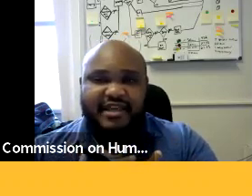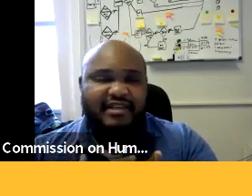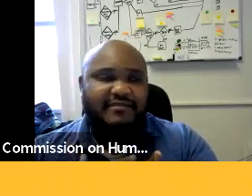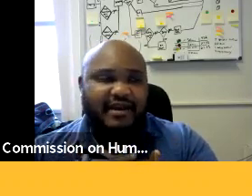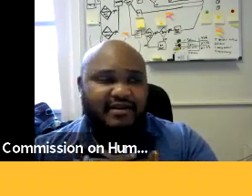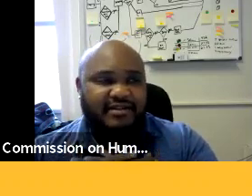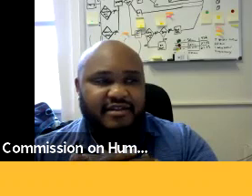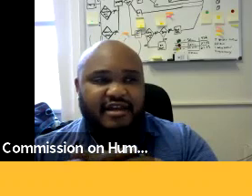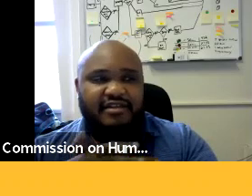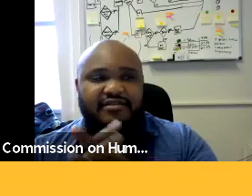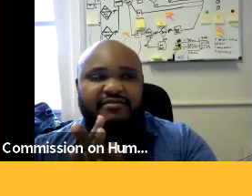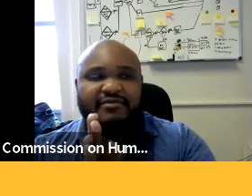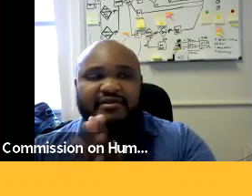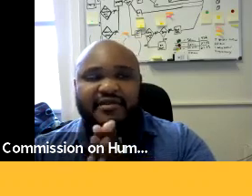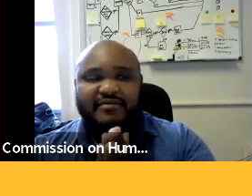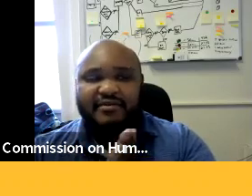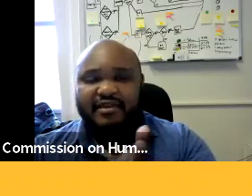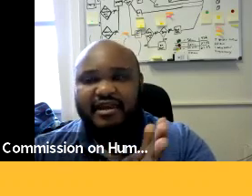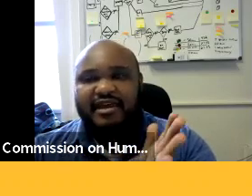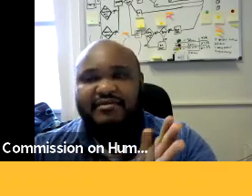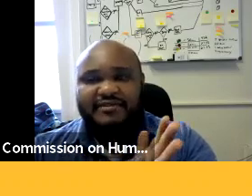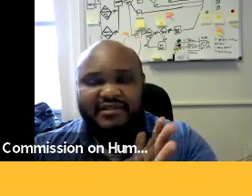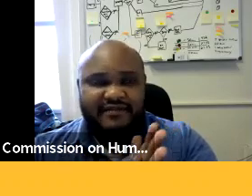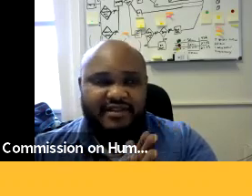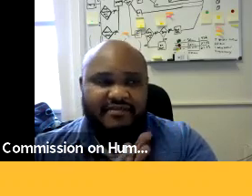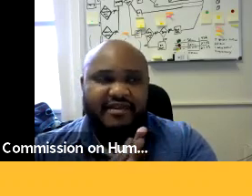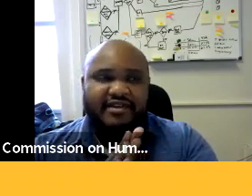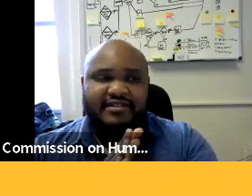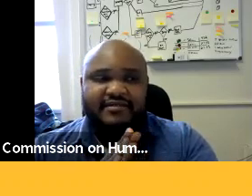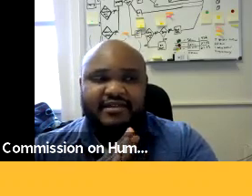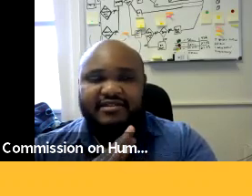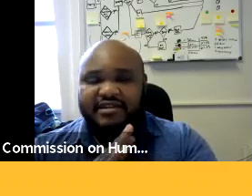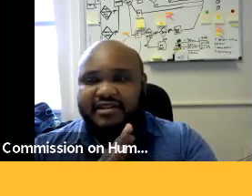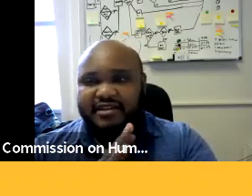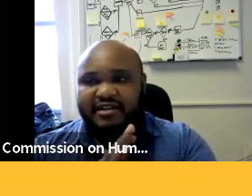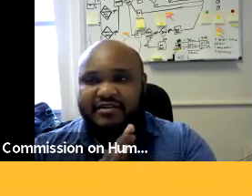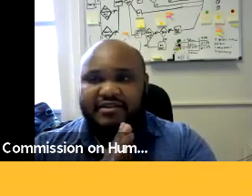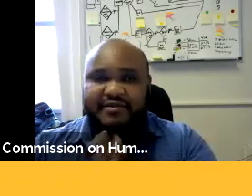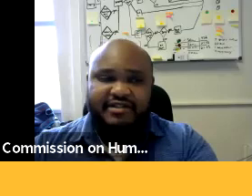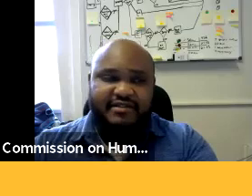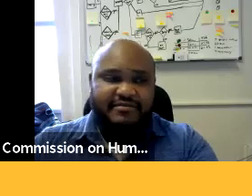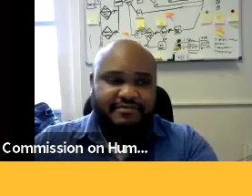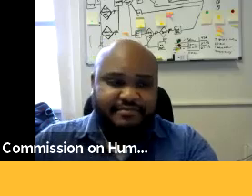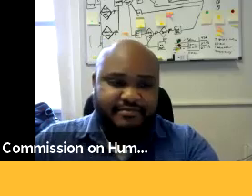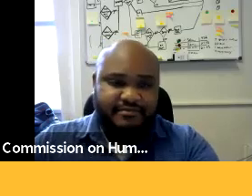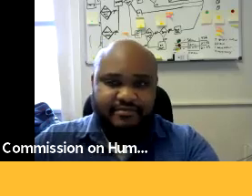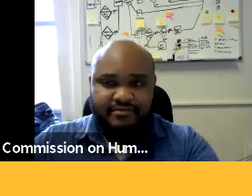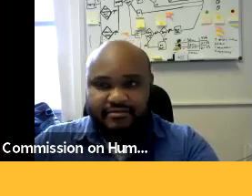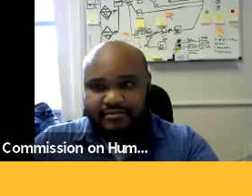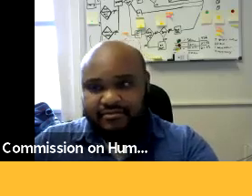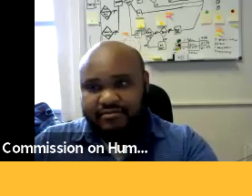trans and non-binary youth report being bullied, specifically because of their gender identity or expression.